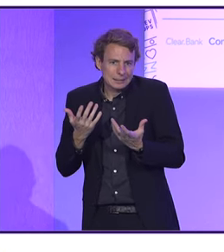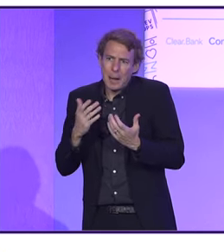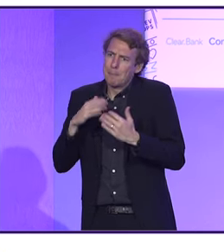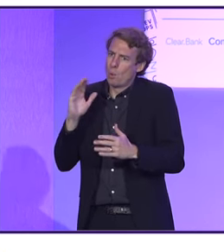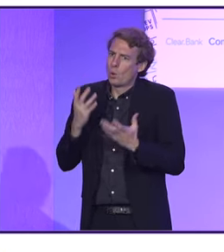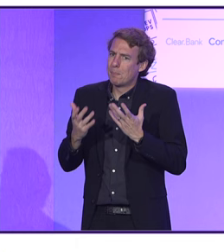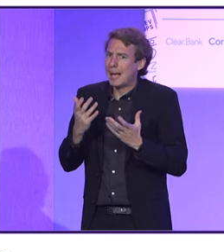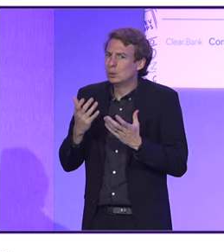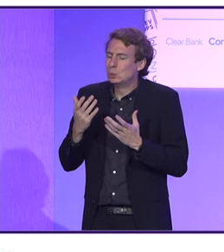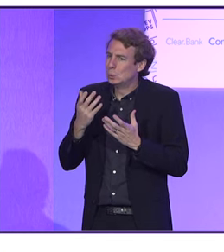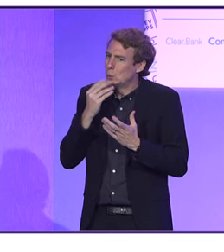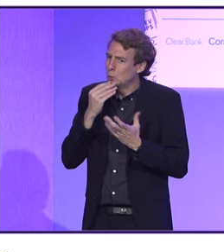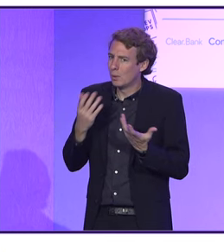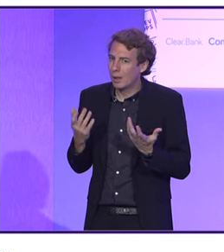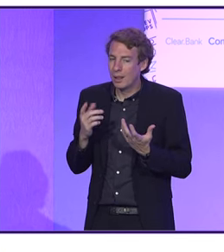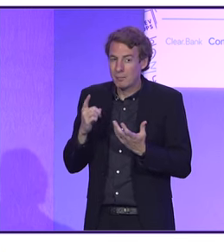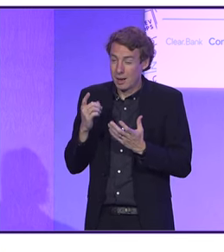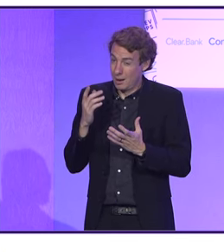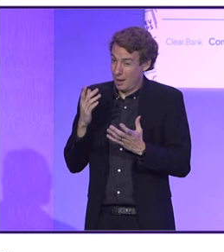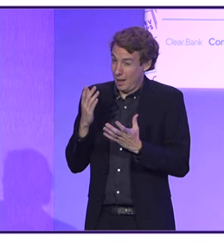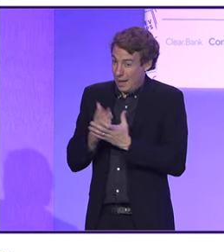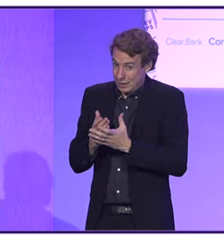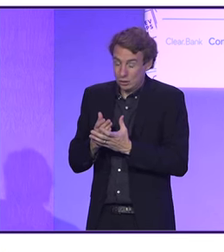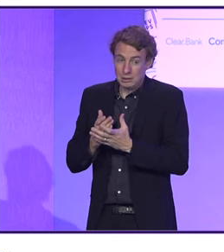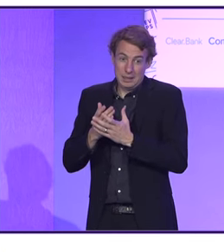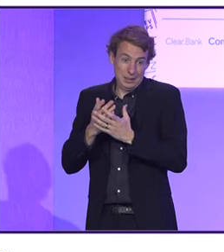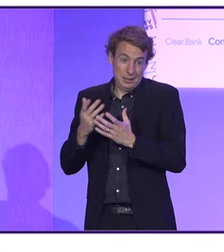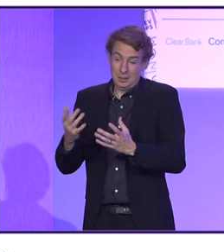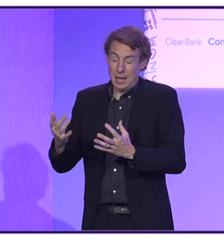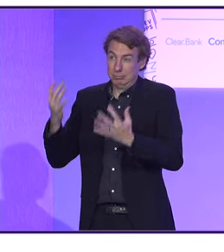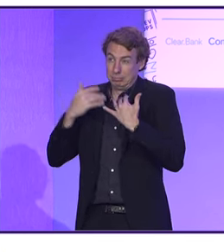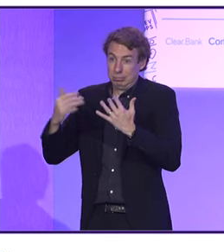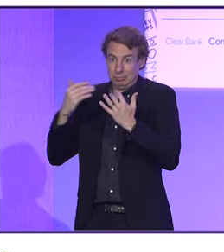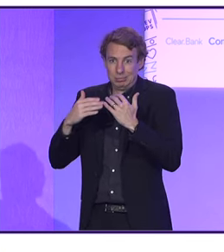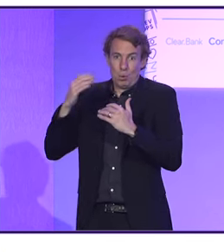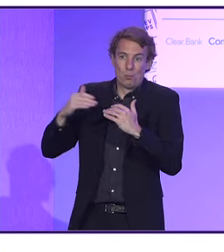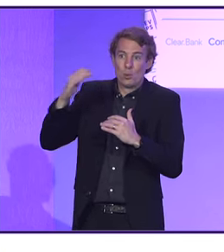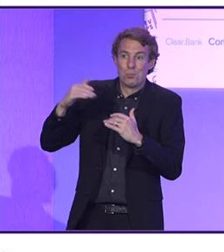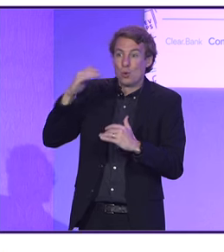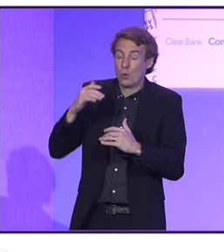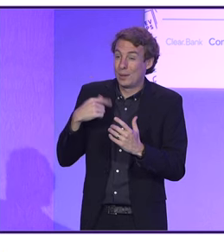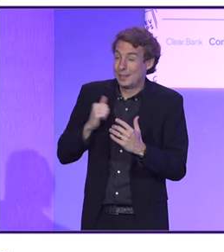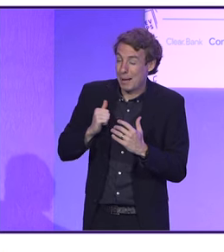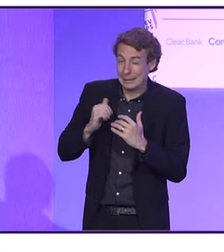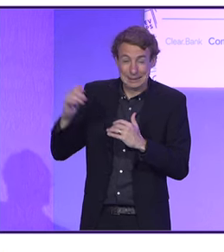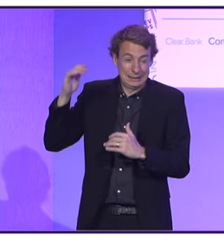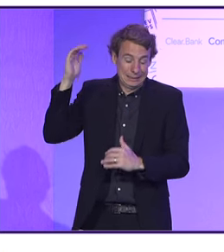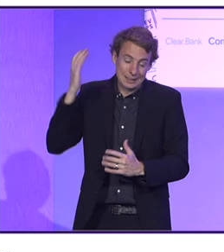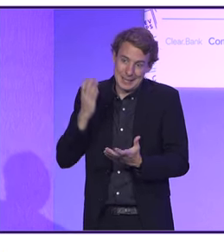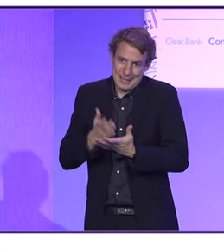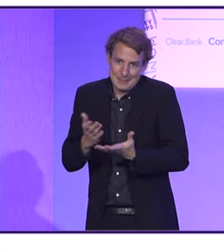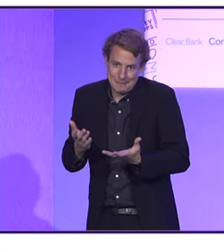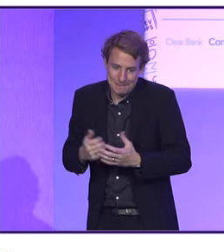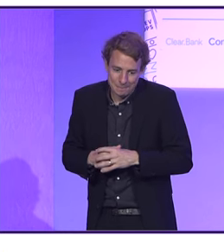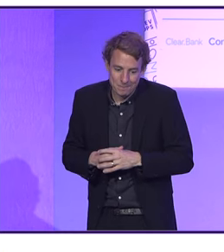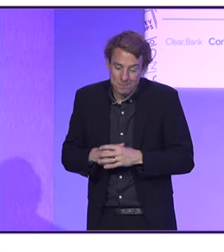get. But the traffic we actually got was orders of magnitude more than the orders of magnitude than we usually get. It was orders of magnitude more than we expected. And every